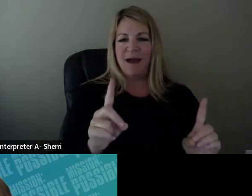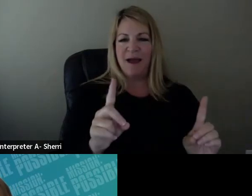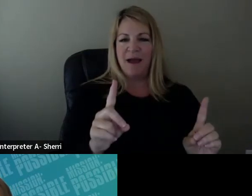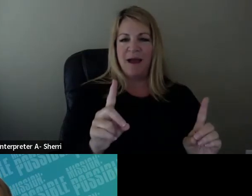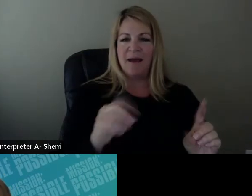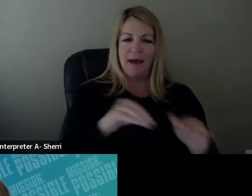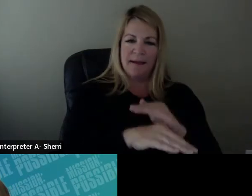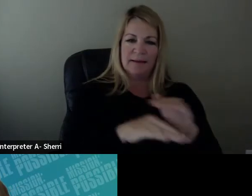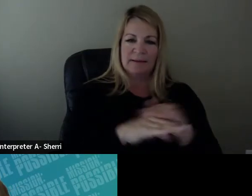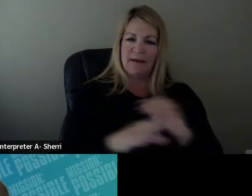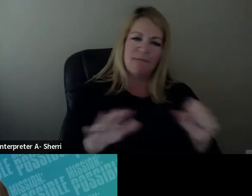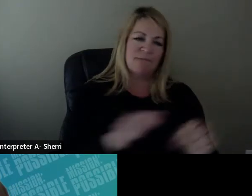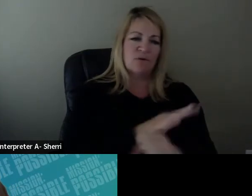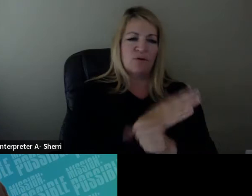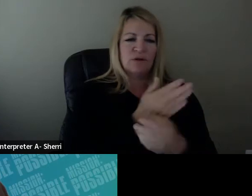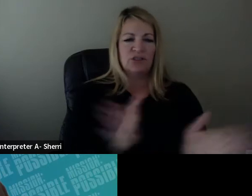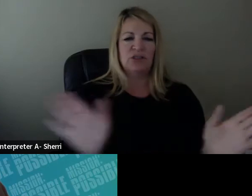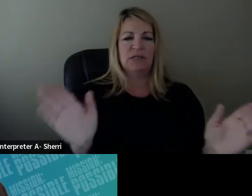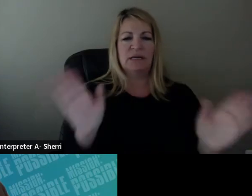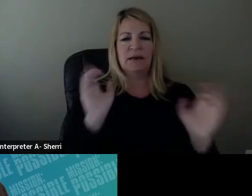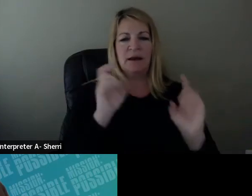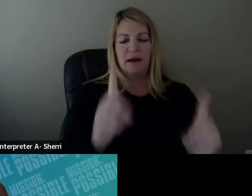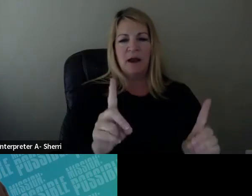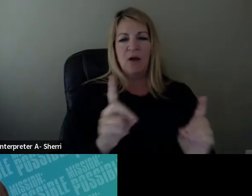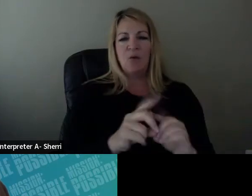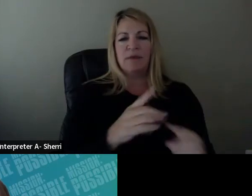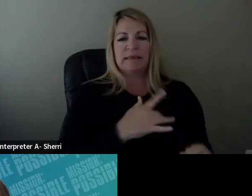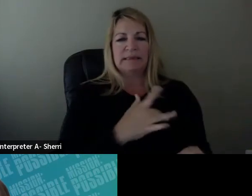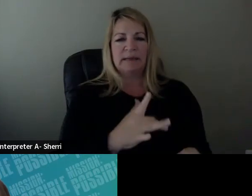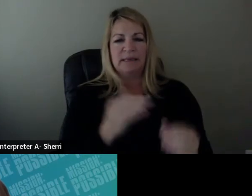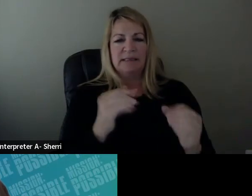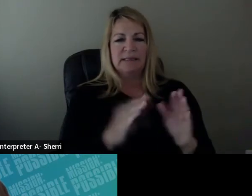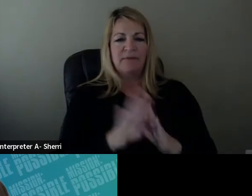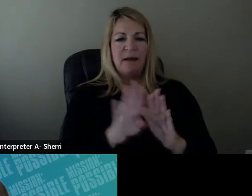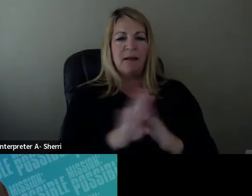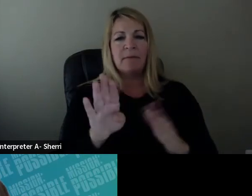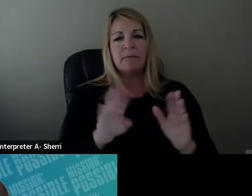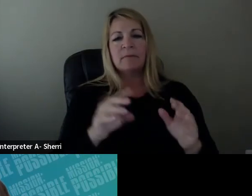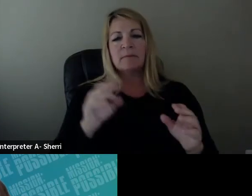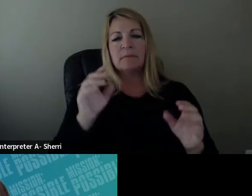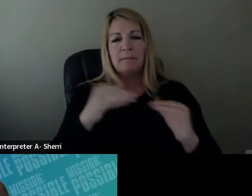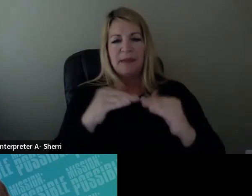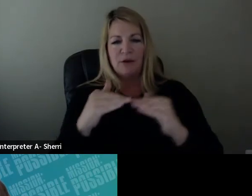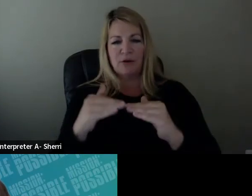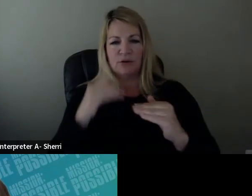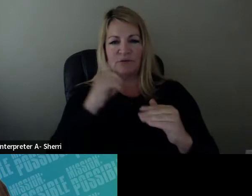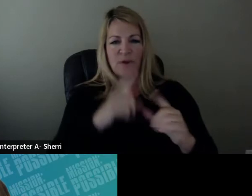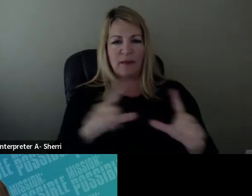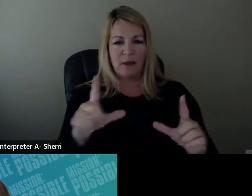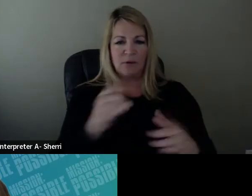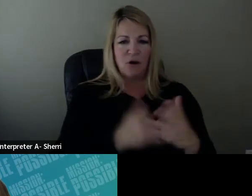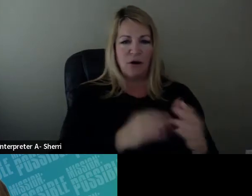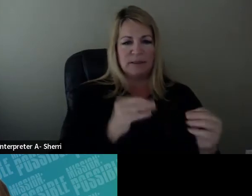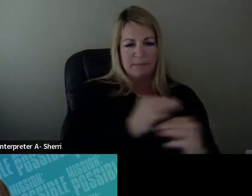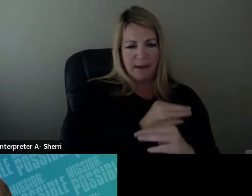the full general education curriculum with typically developing peers for language arts and math. However, we still continued